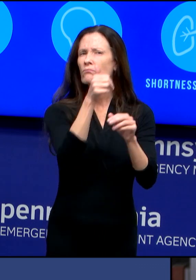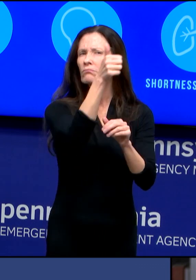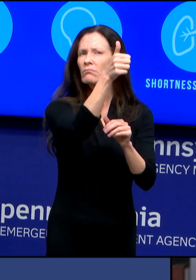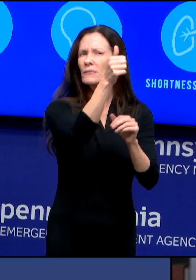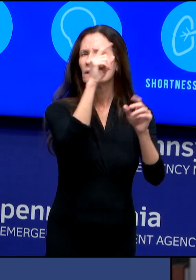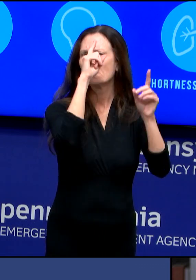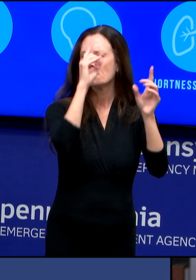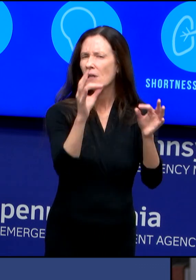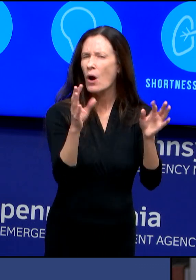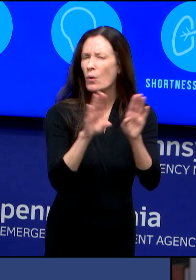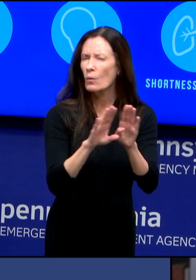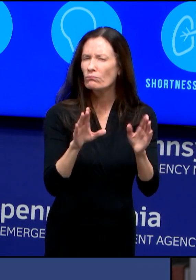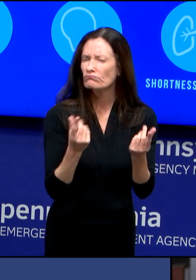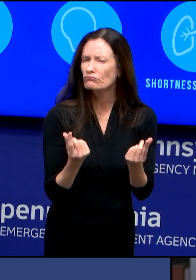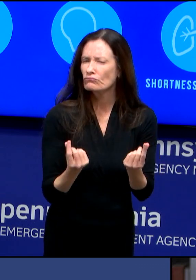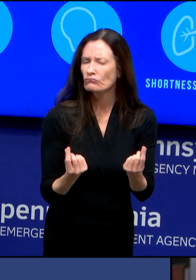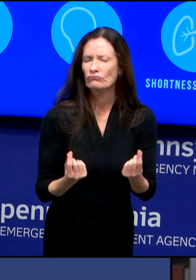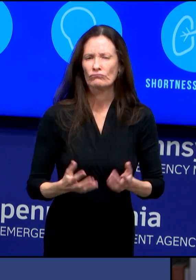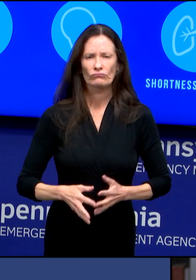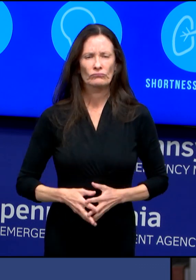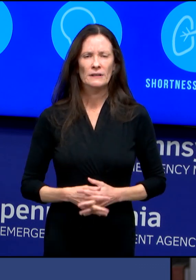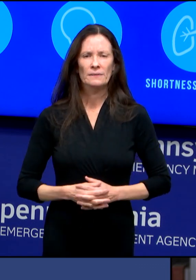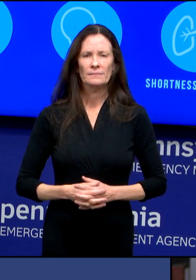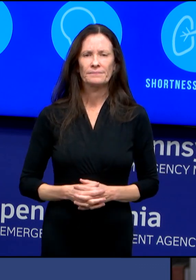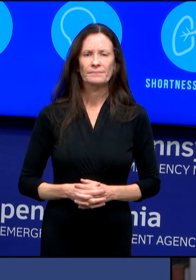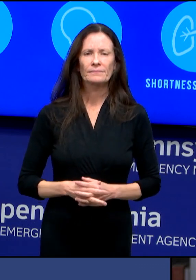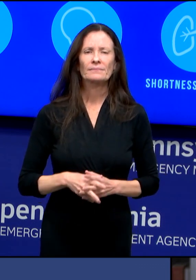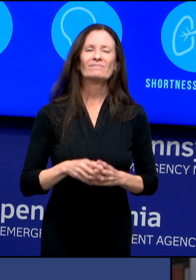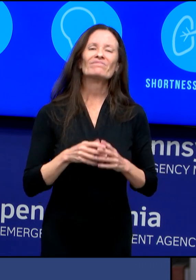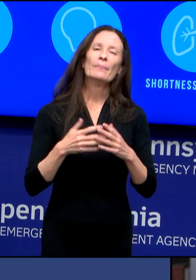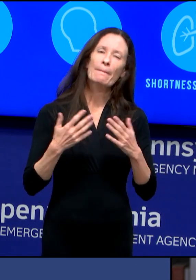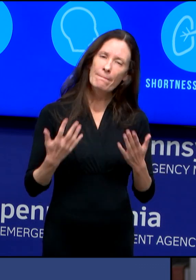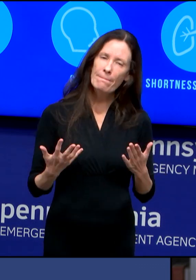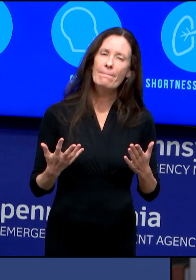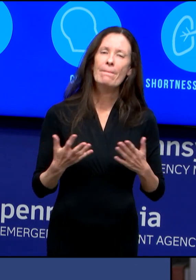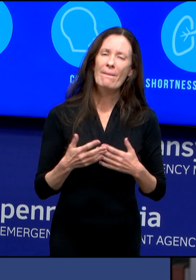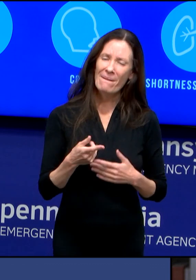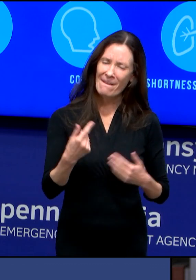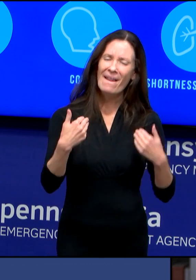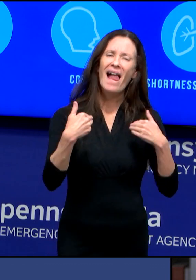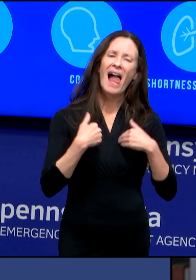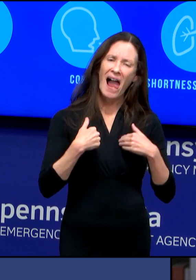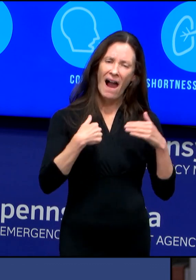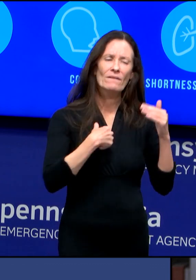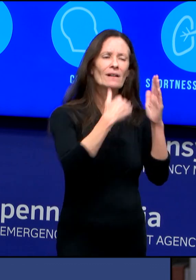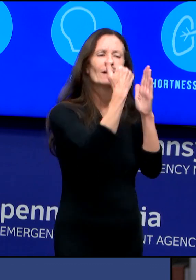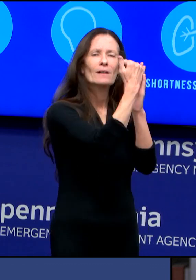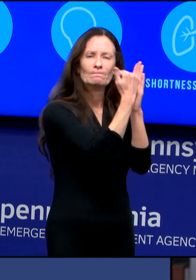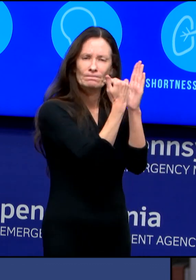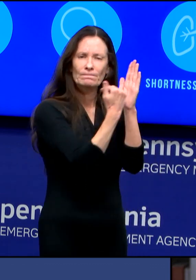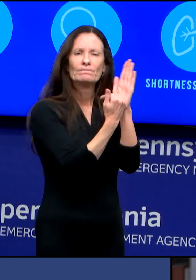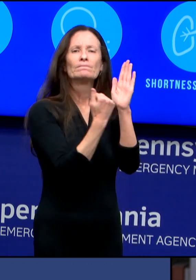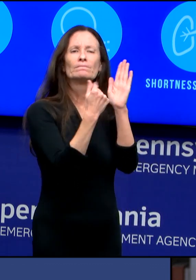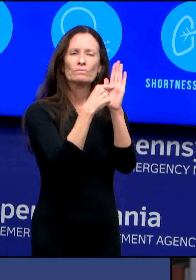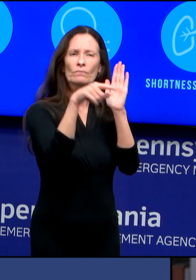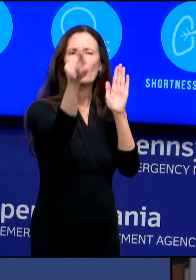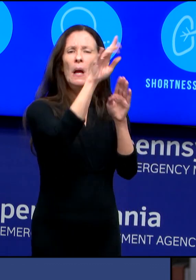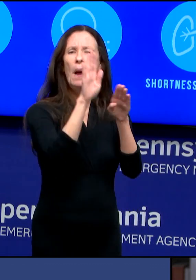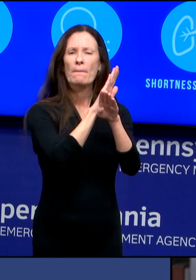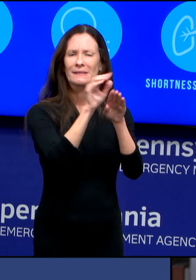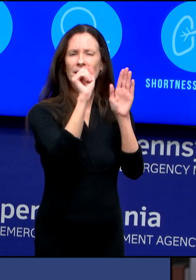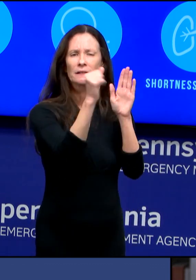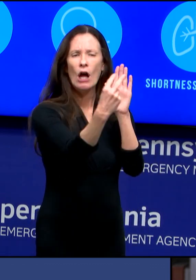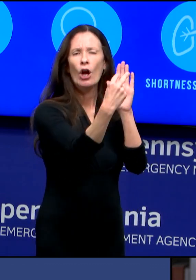Well, we've actually put out guidelines. So if they fall within the guidelines, they don't really need anybody's approval. If they feel they are outside the